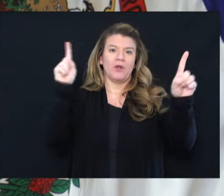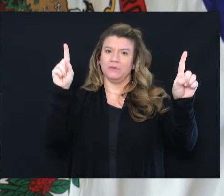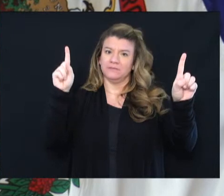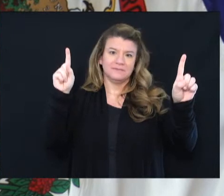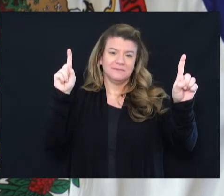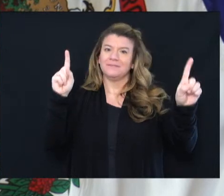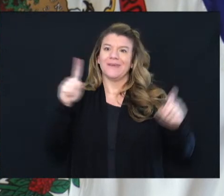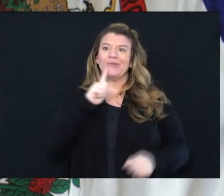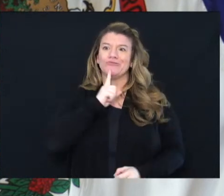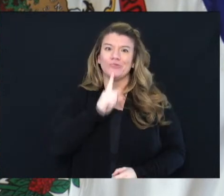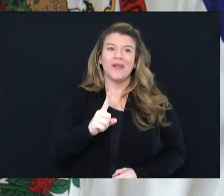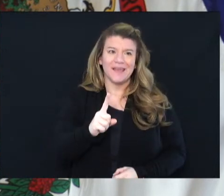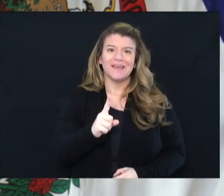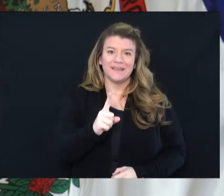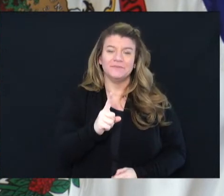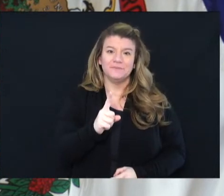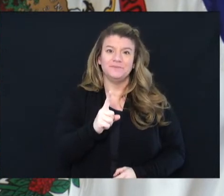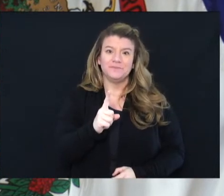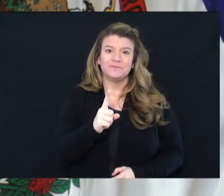really have been, the